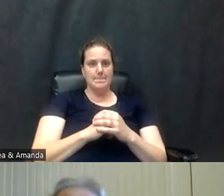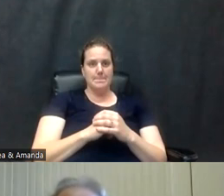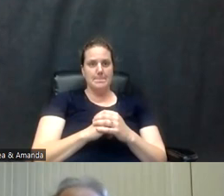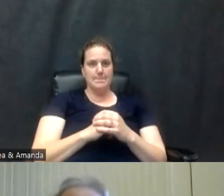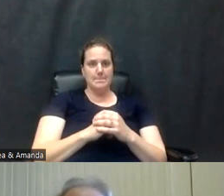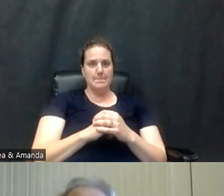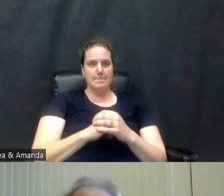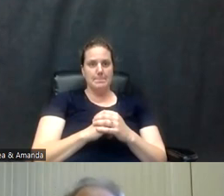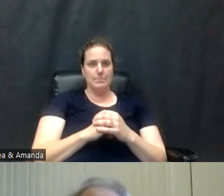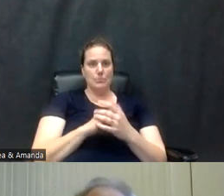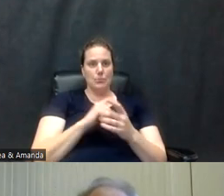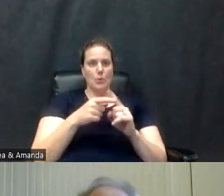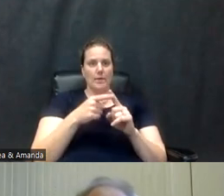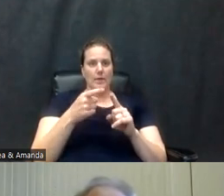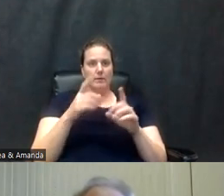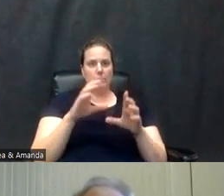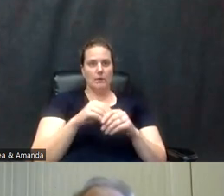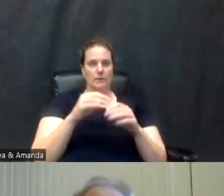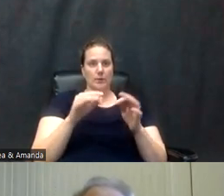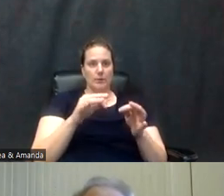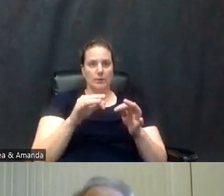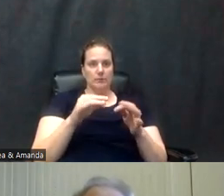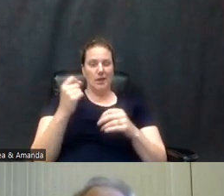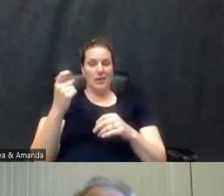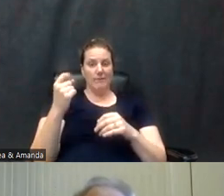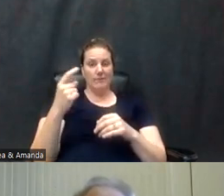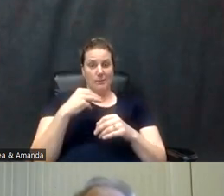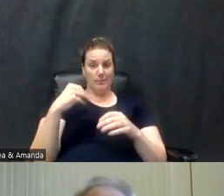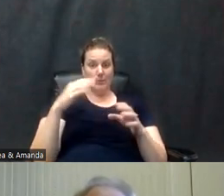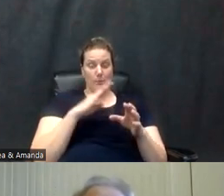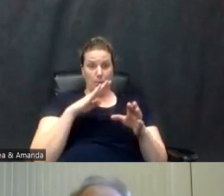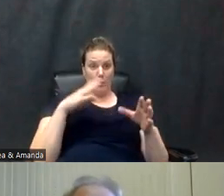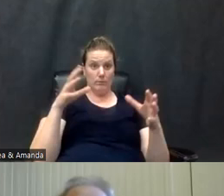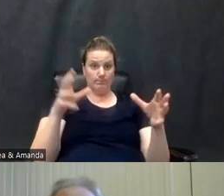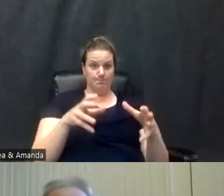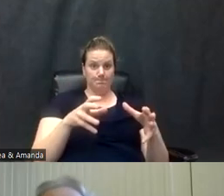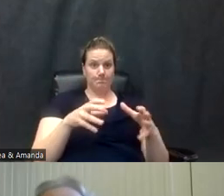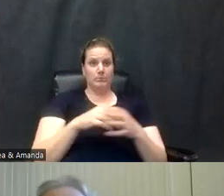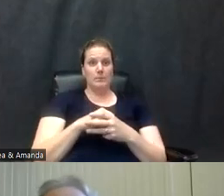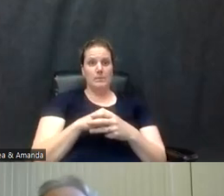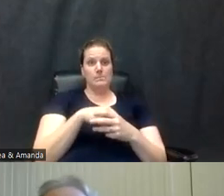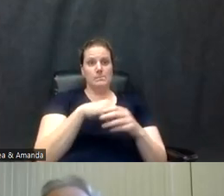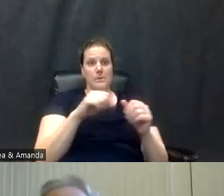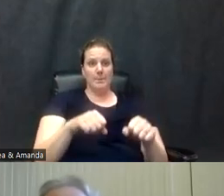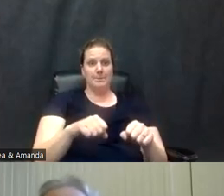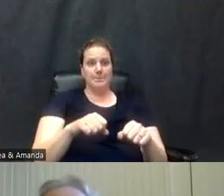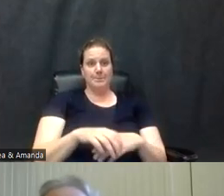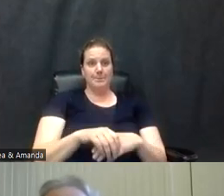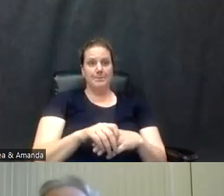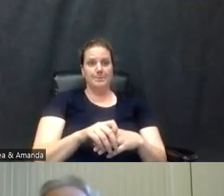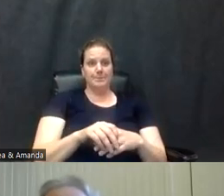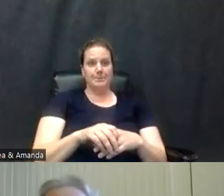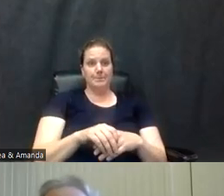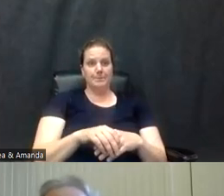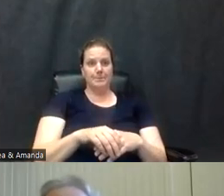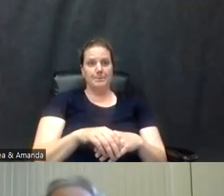When they do their hearings, they take the 11 members of the board can, and I have to say